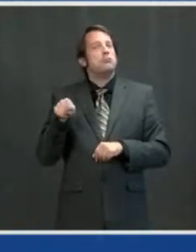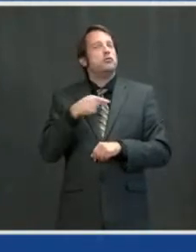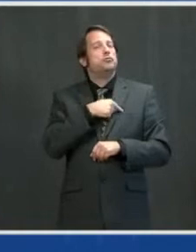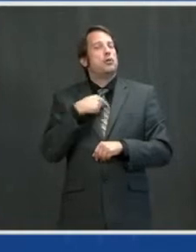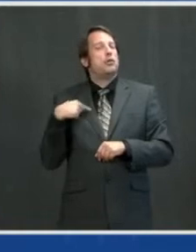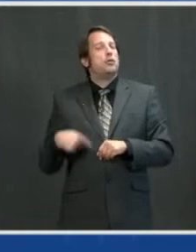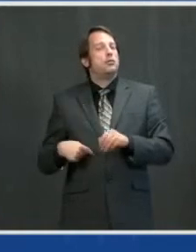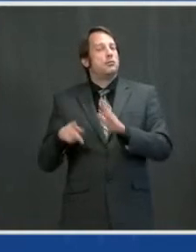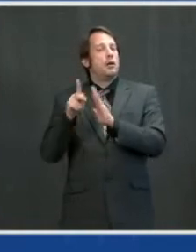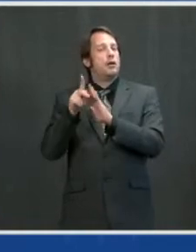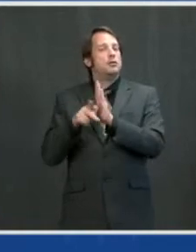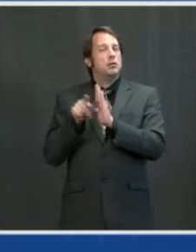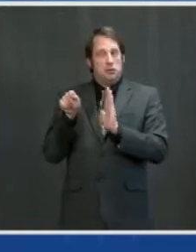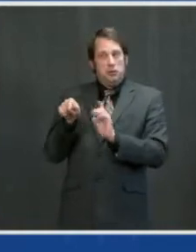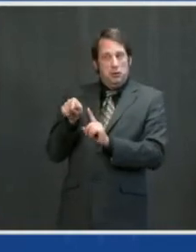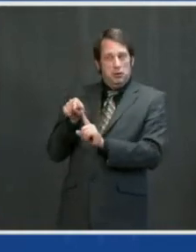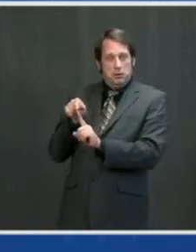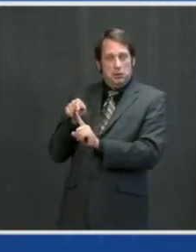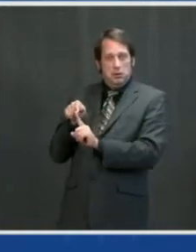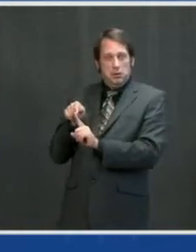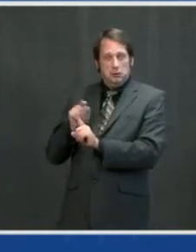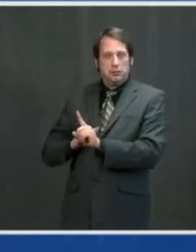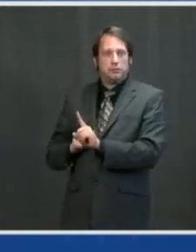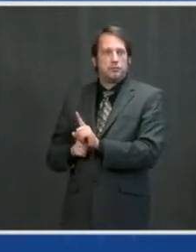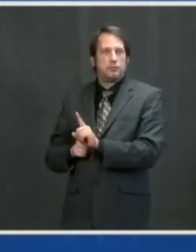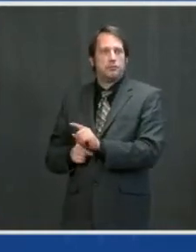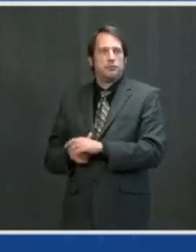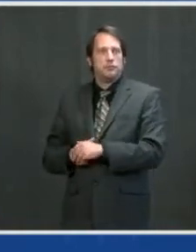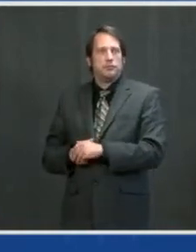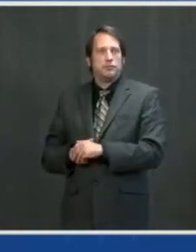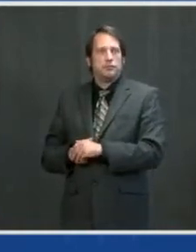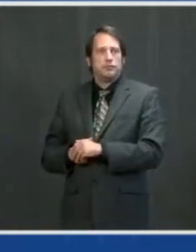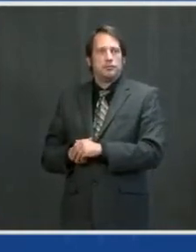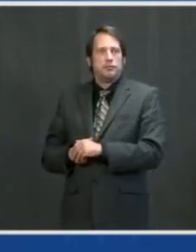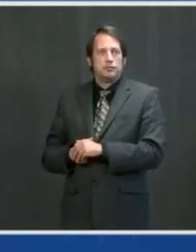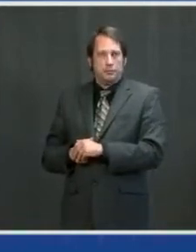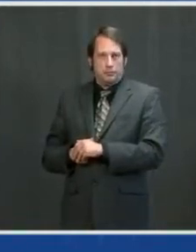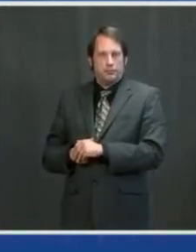on China policy. Both governments